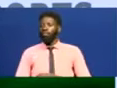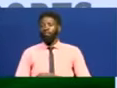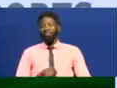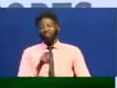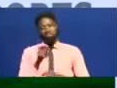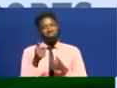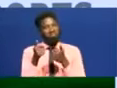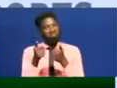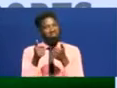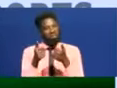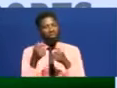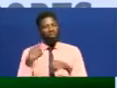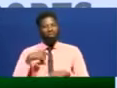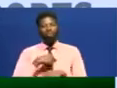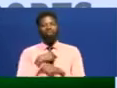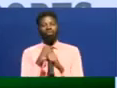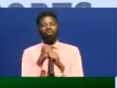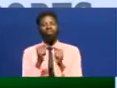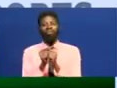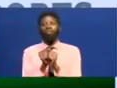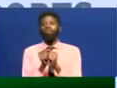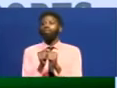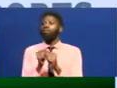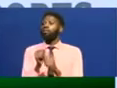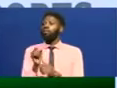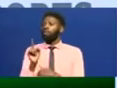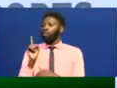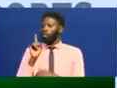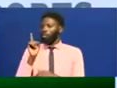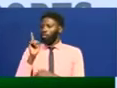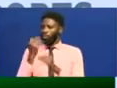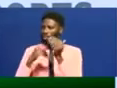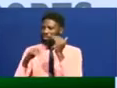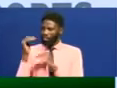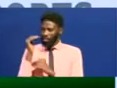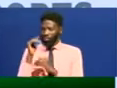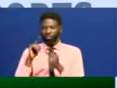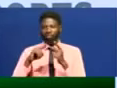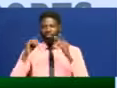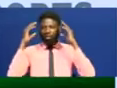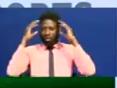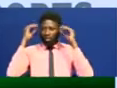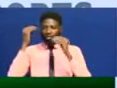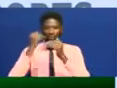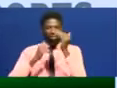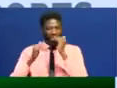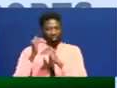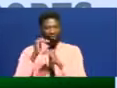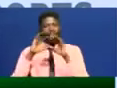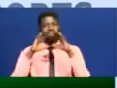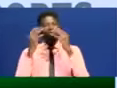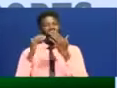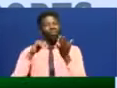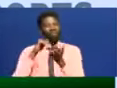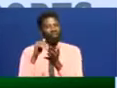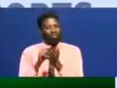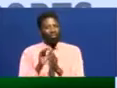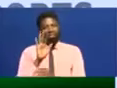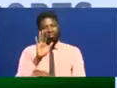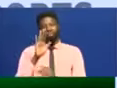with the University of Nairobi, the University of Groningen in the Netherlands, the Global Center for Adaptation, and the